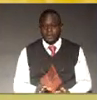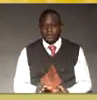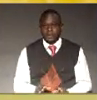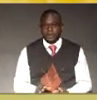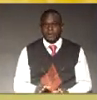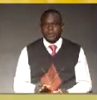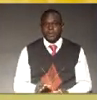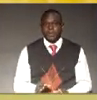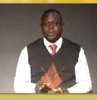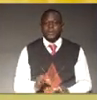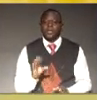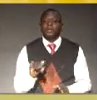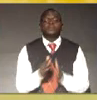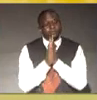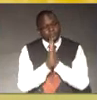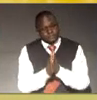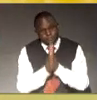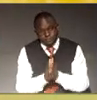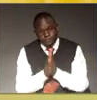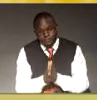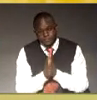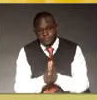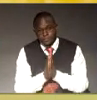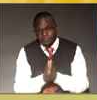And that's why we say, please, Wanange,